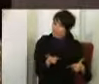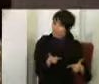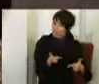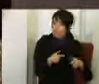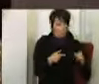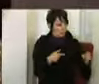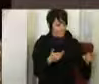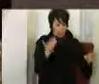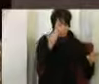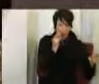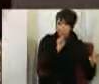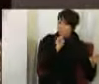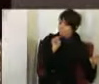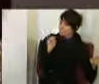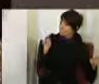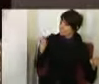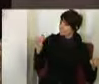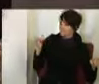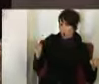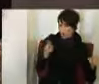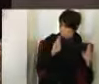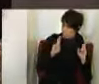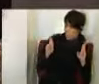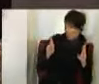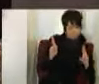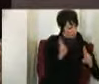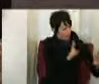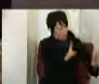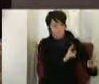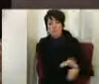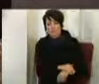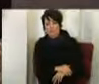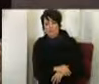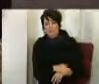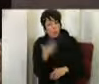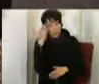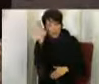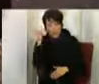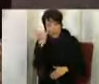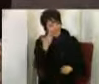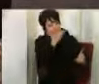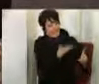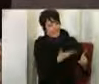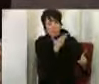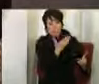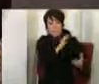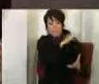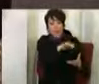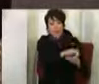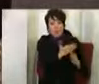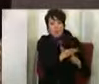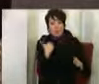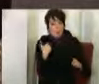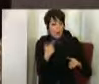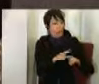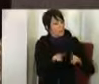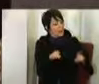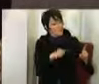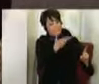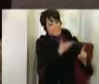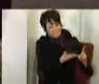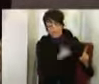have known these folks, probably well respected by these folks. We don't know whether Joseph had been married before or not, but we do know that Joseph